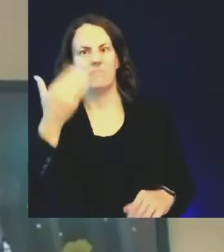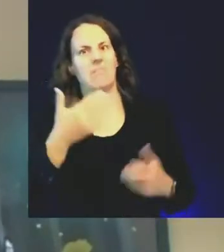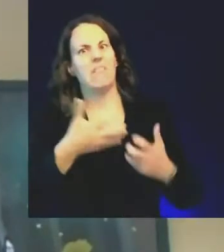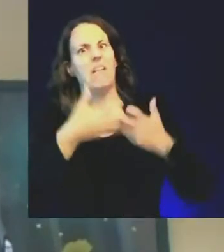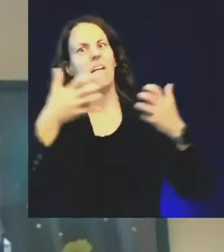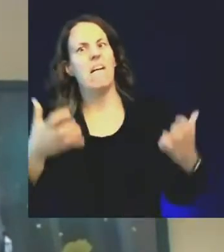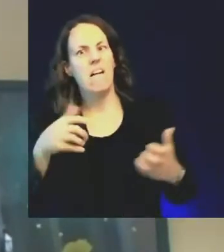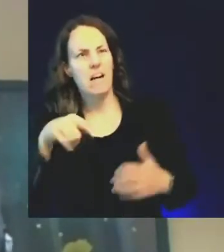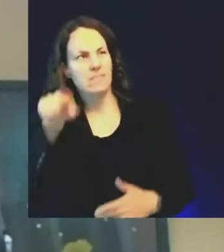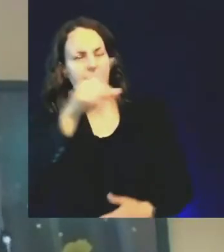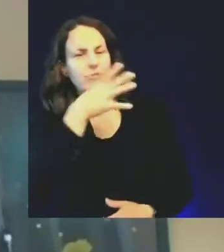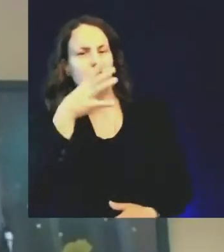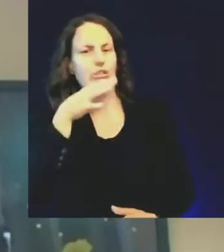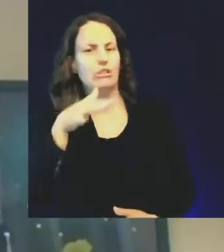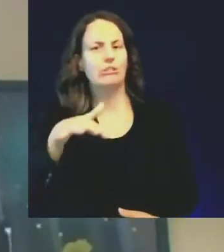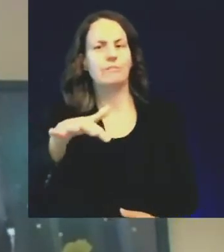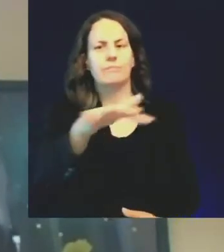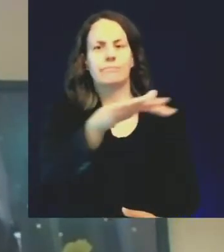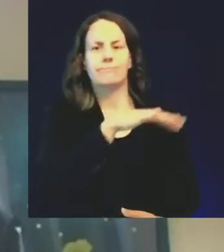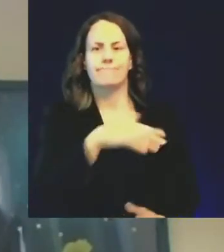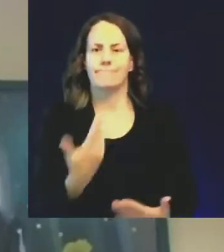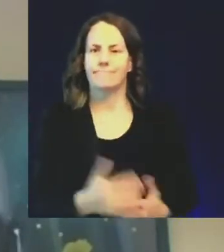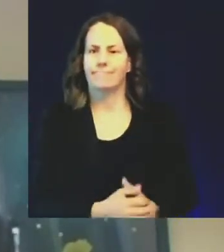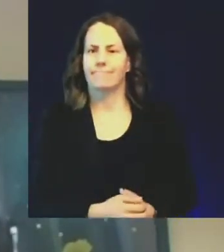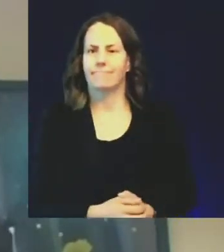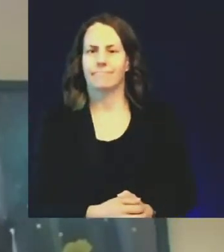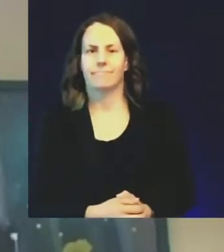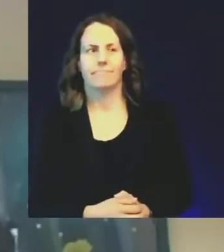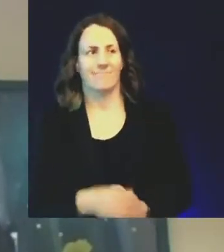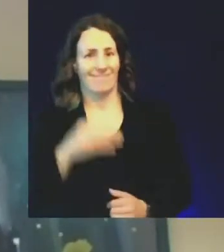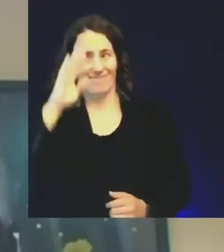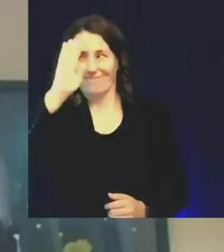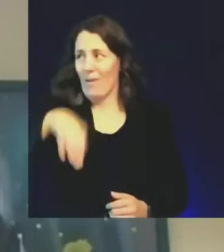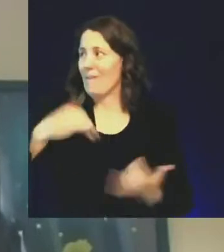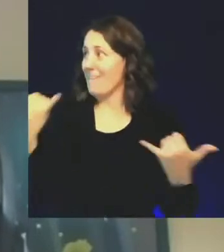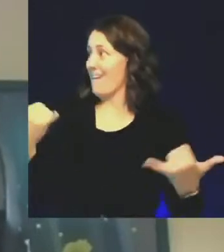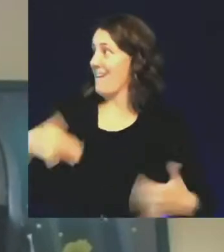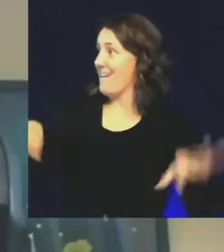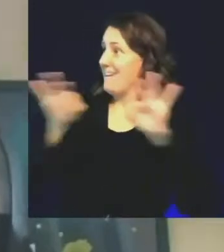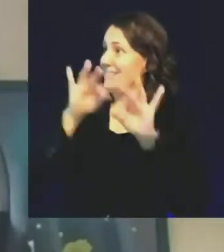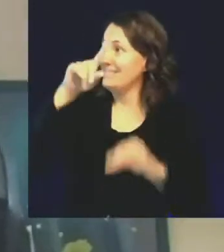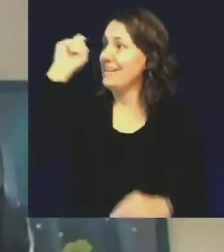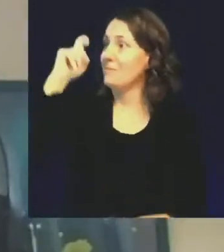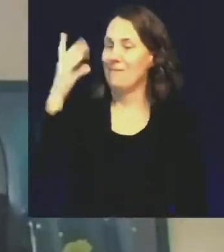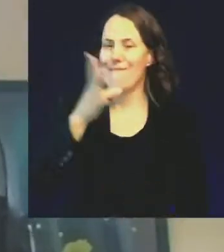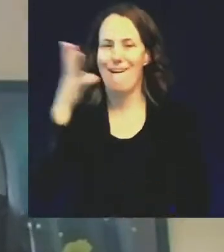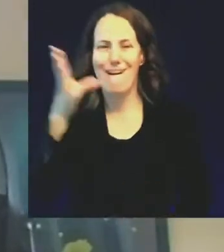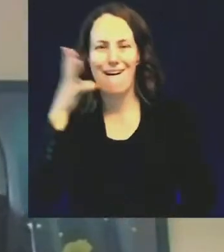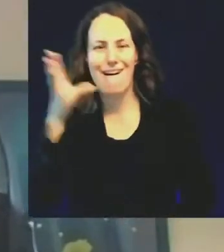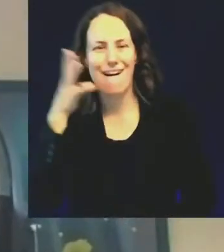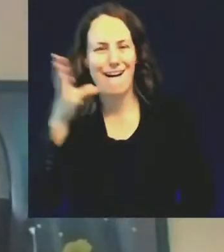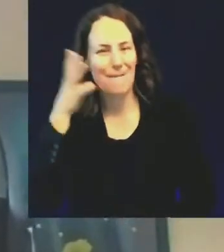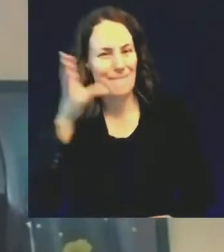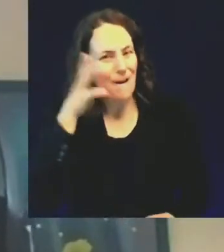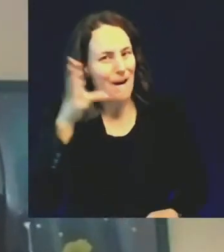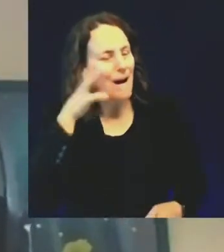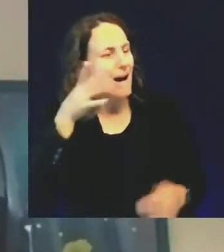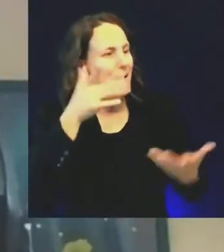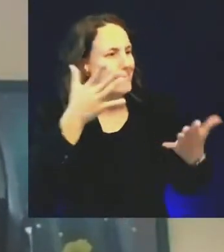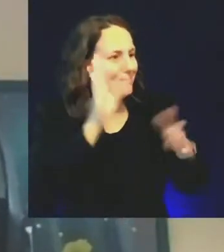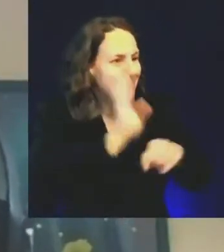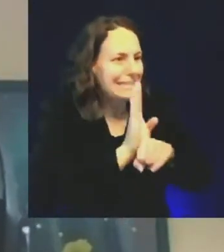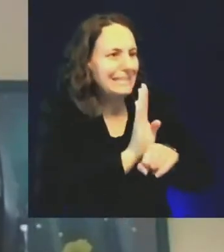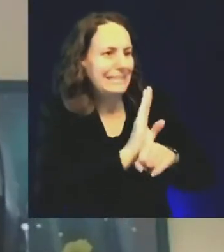work and getting into the clinic, farmers have a really difficult life with trying to get away from their work during